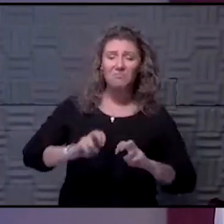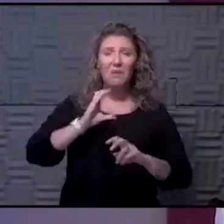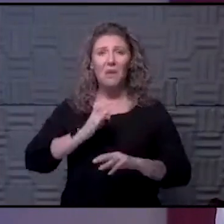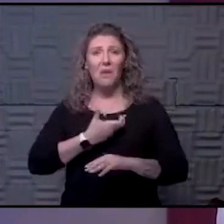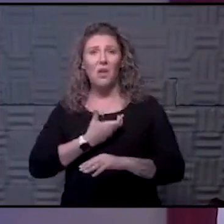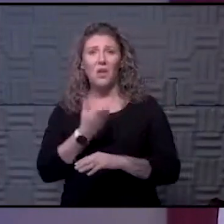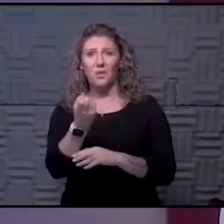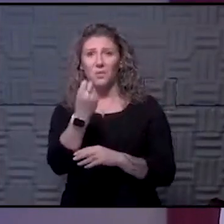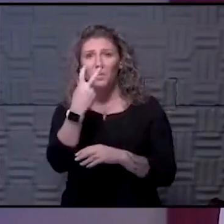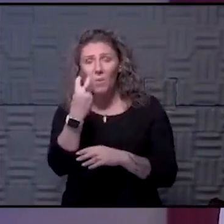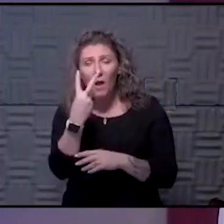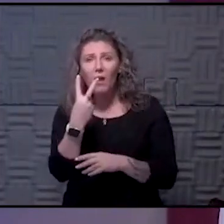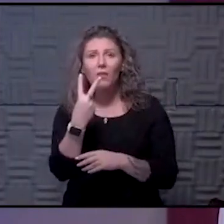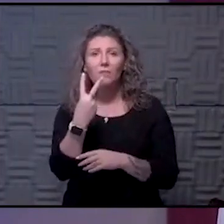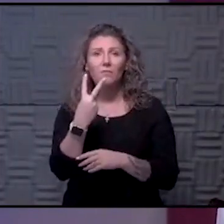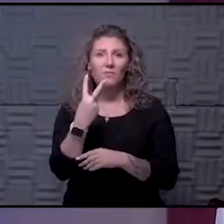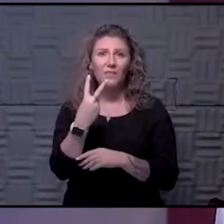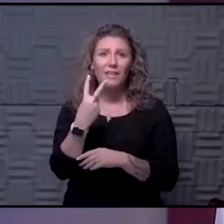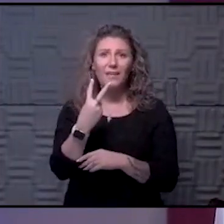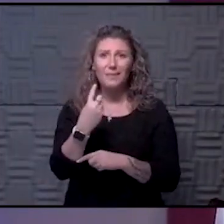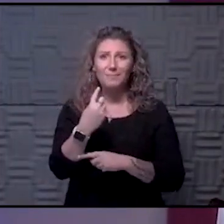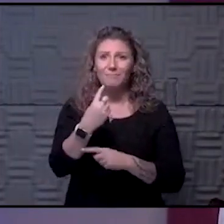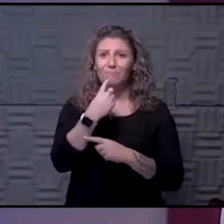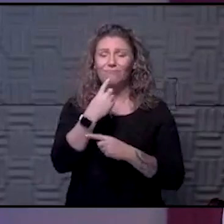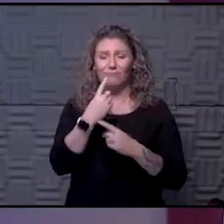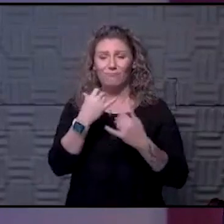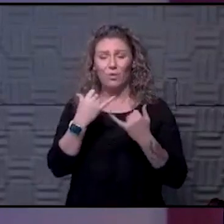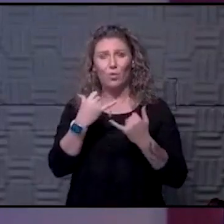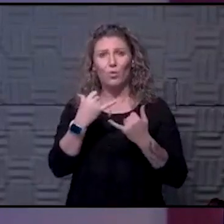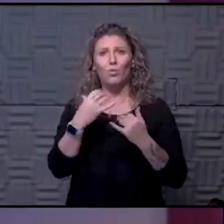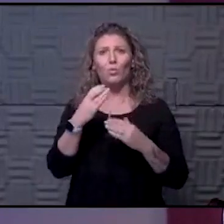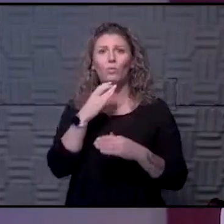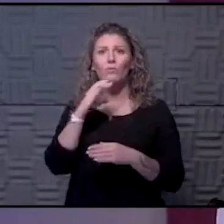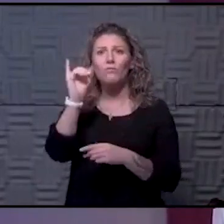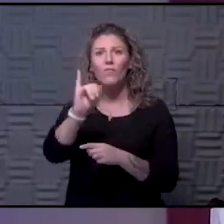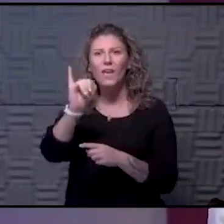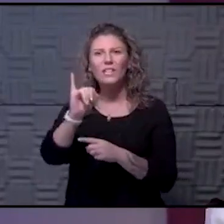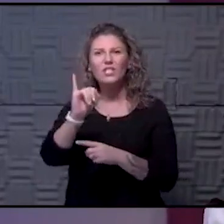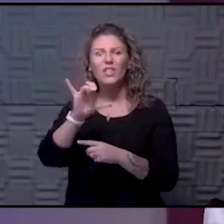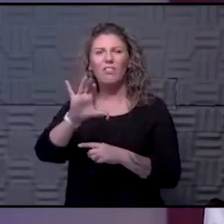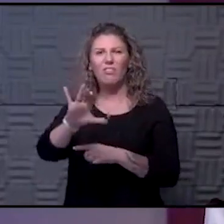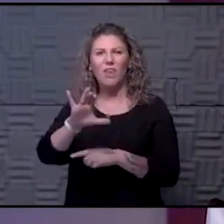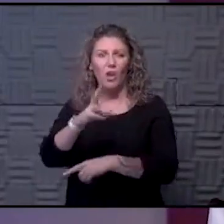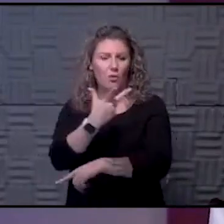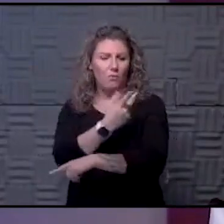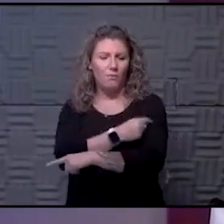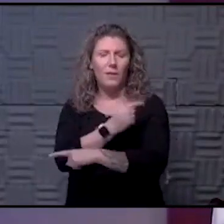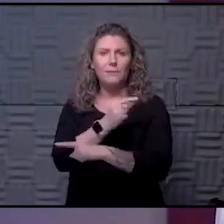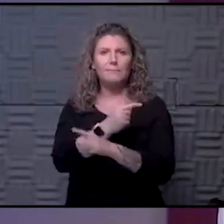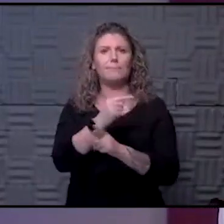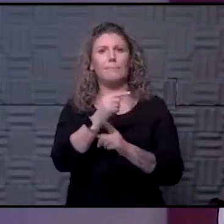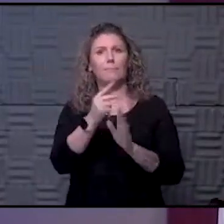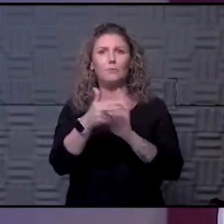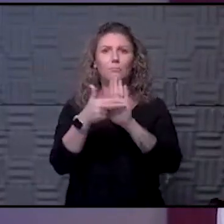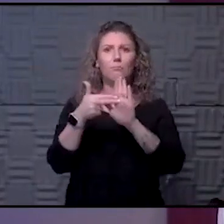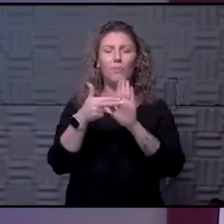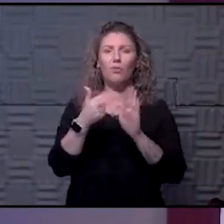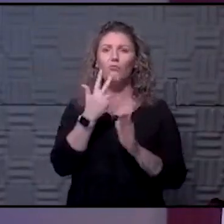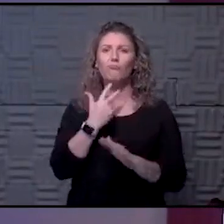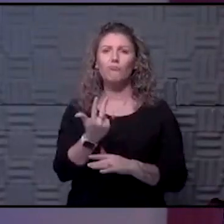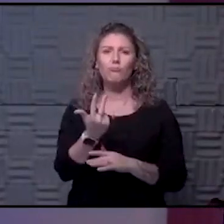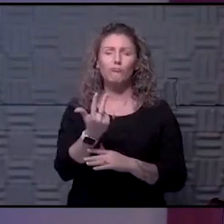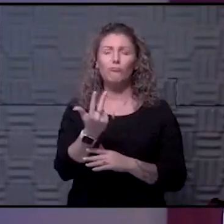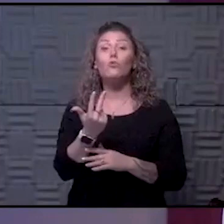our 12 acute infections and look at vaccination status. There are 3 patients that are older that have